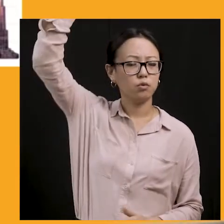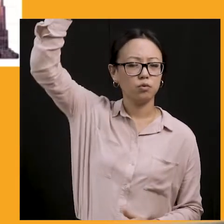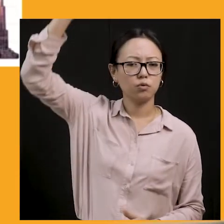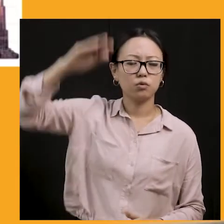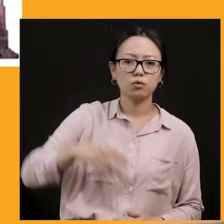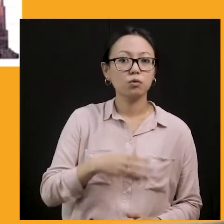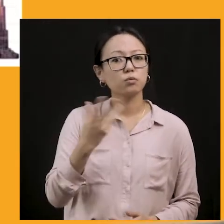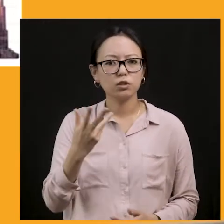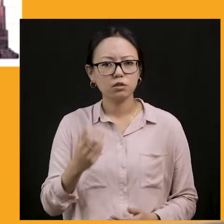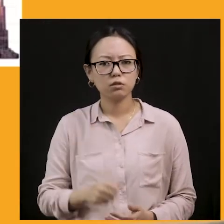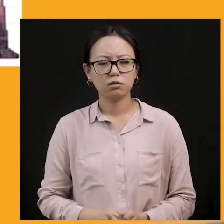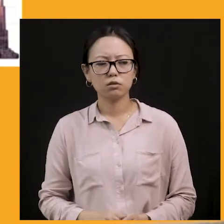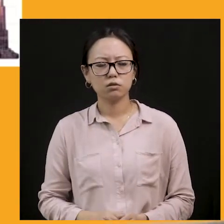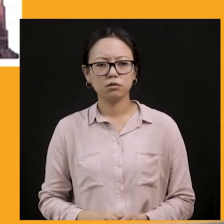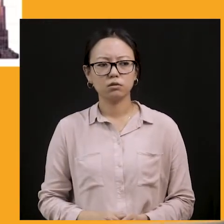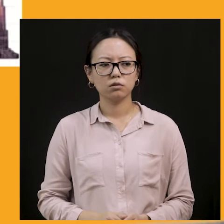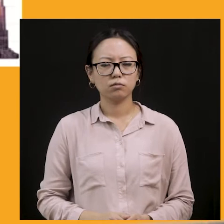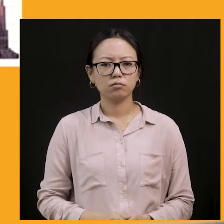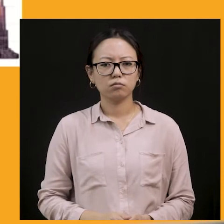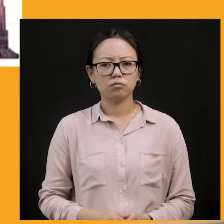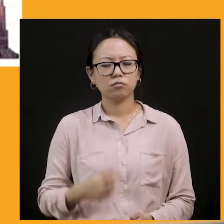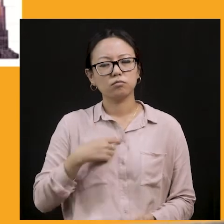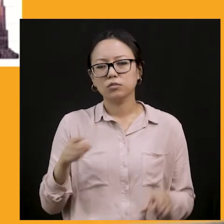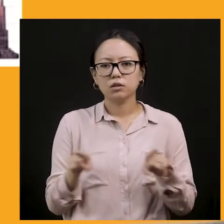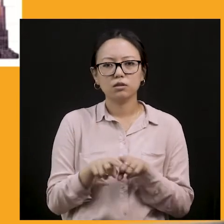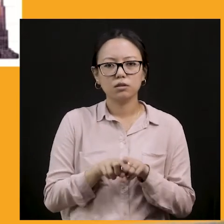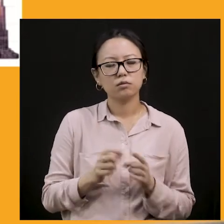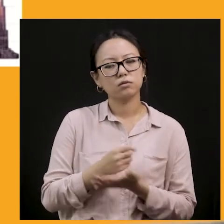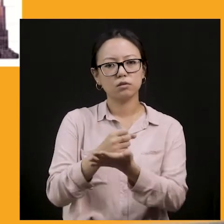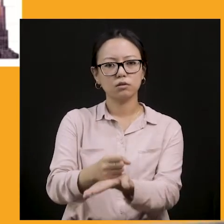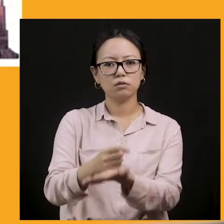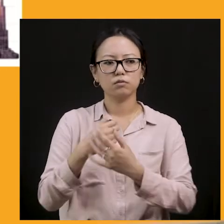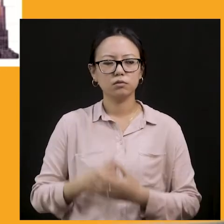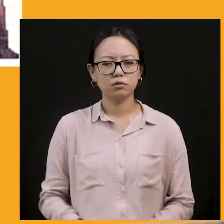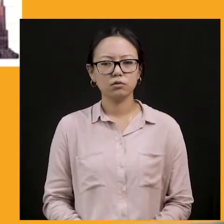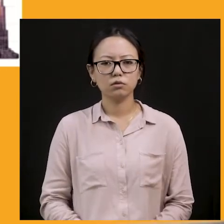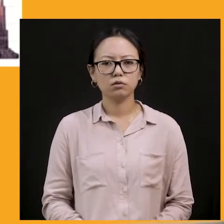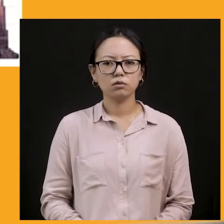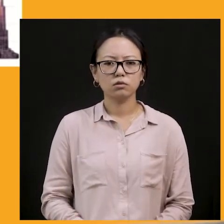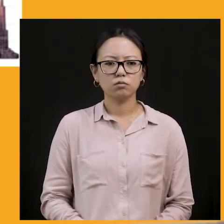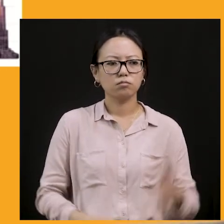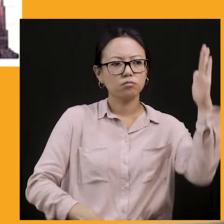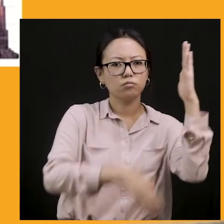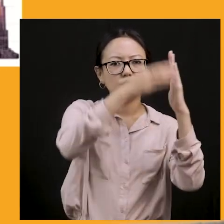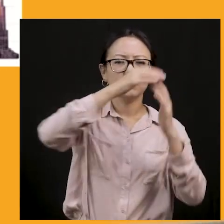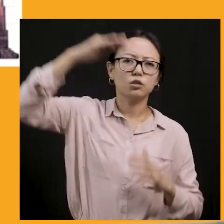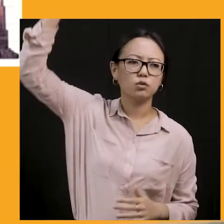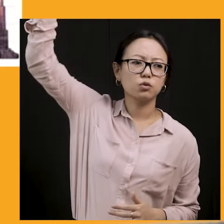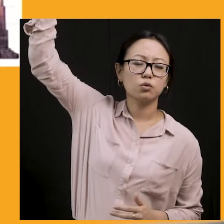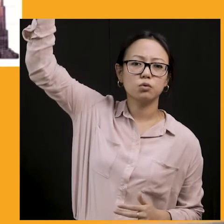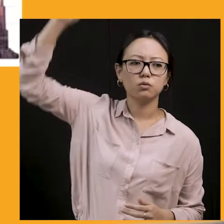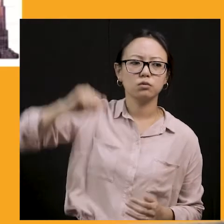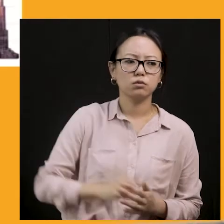excited? So I'm giving an example, okay? I'm giving an example. So the tallest building here is